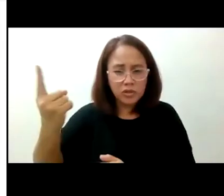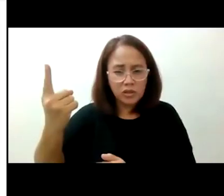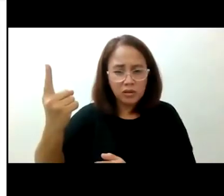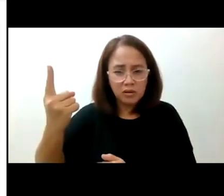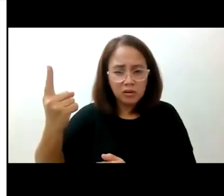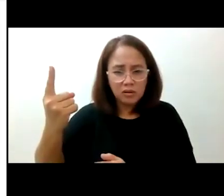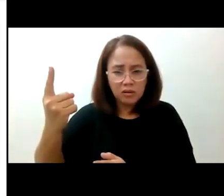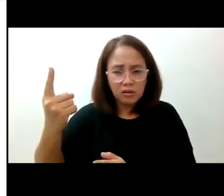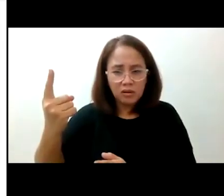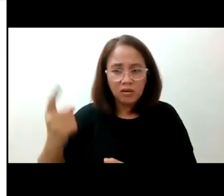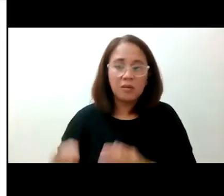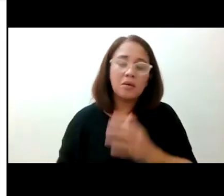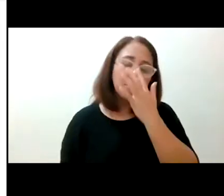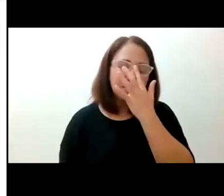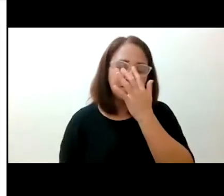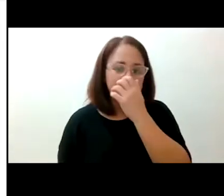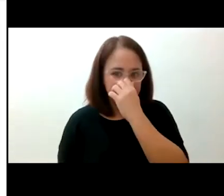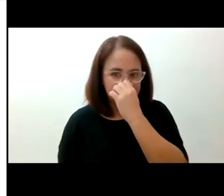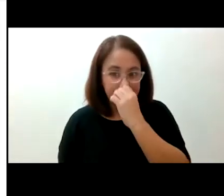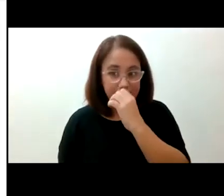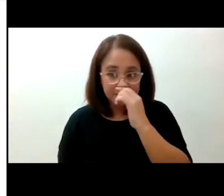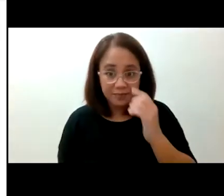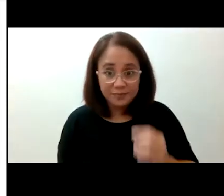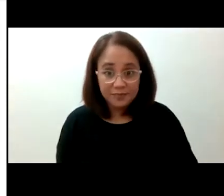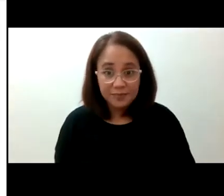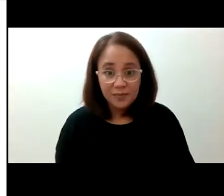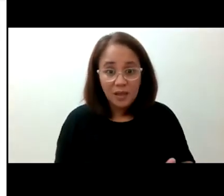It's a different way. Building is like this,